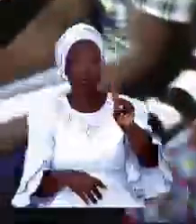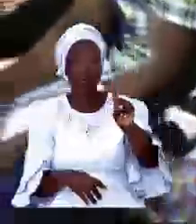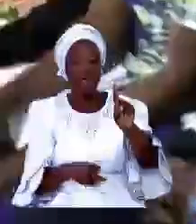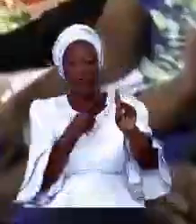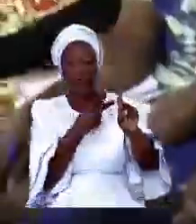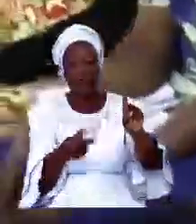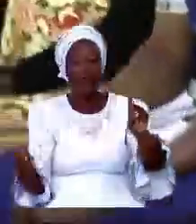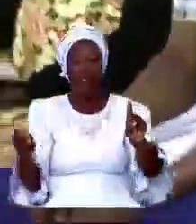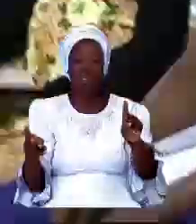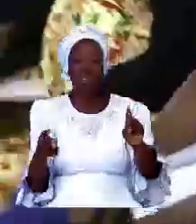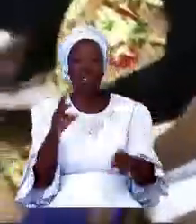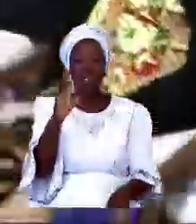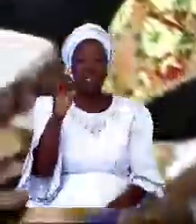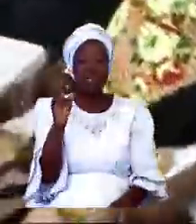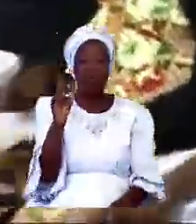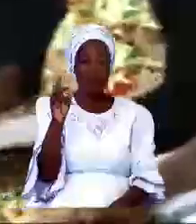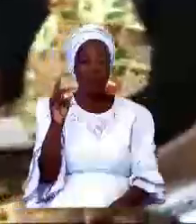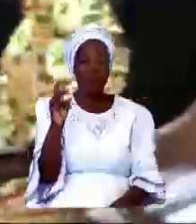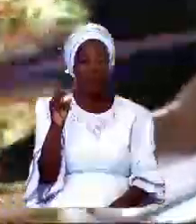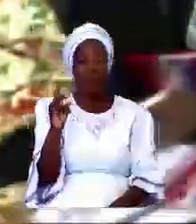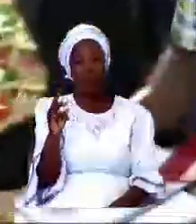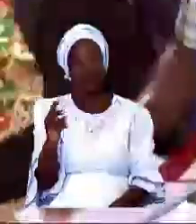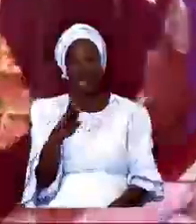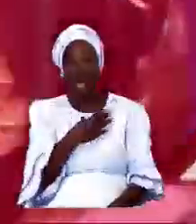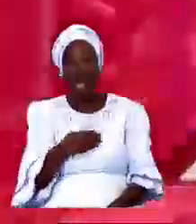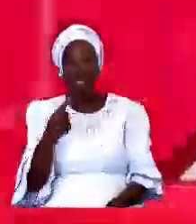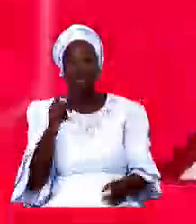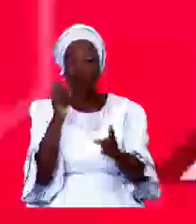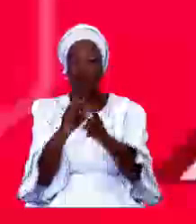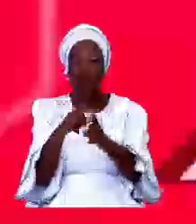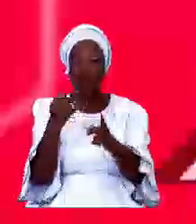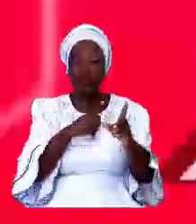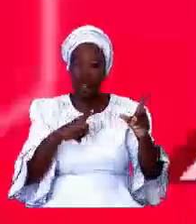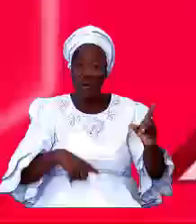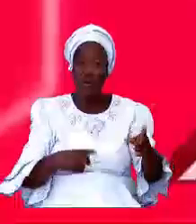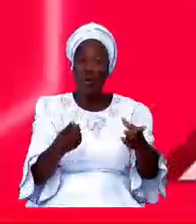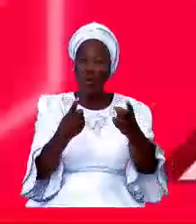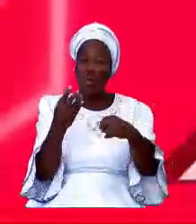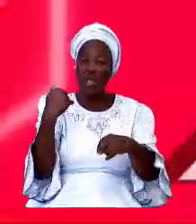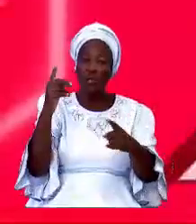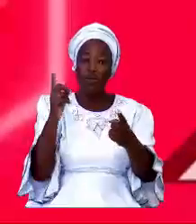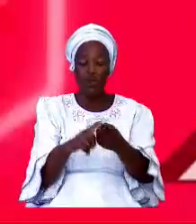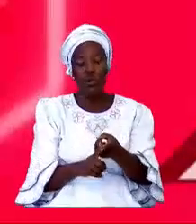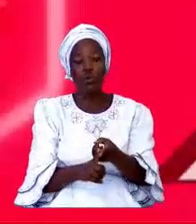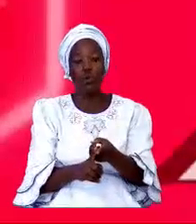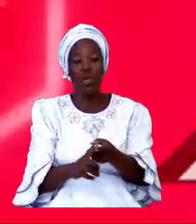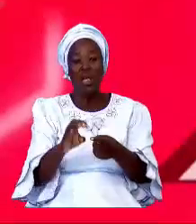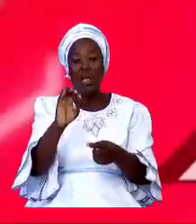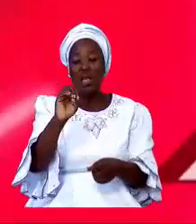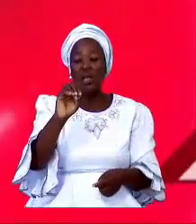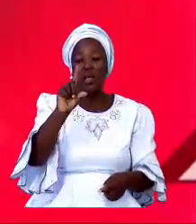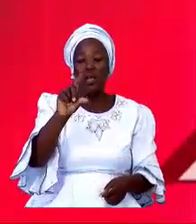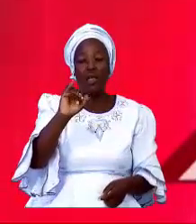21, verse 17. Chapter 21, verse 17. And the word of the Lord